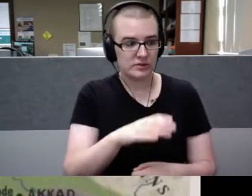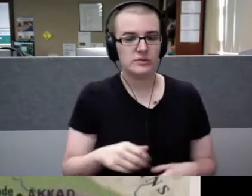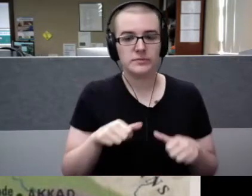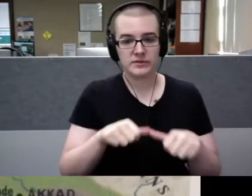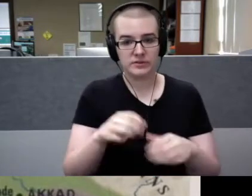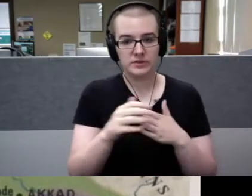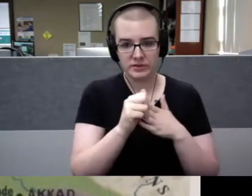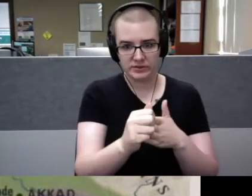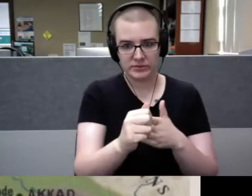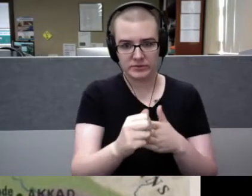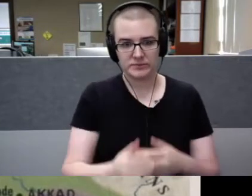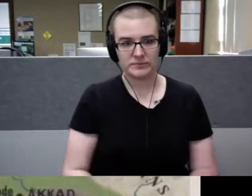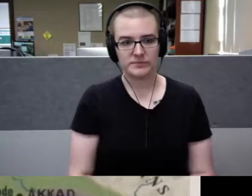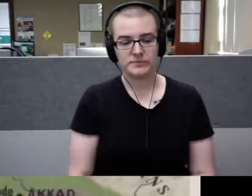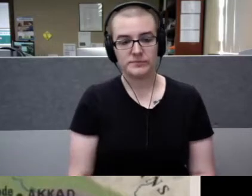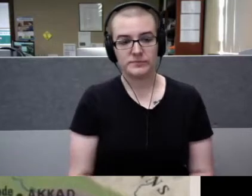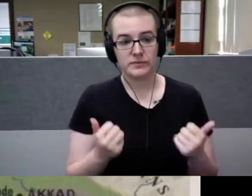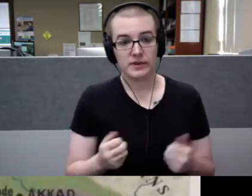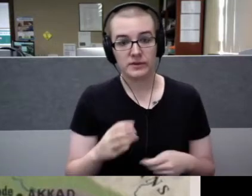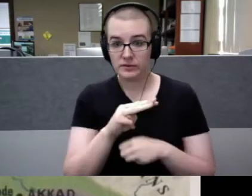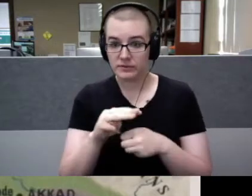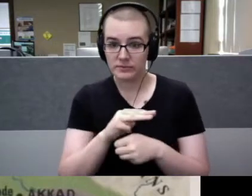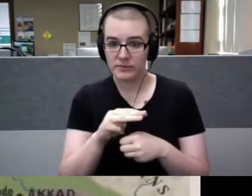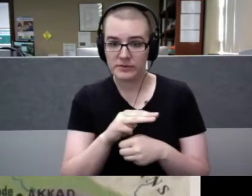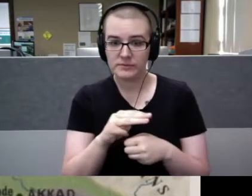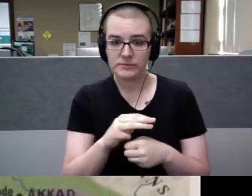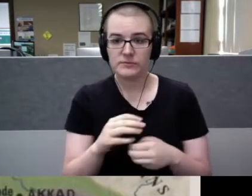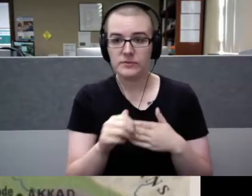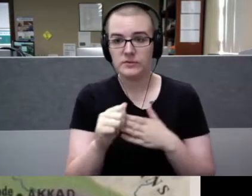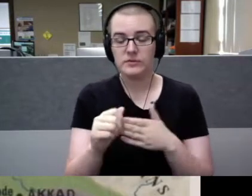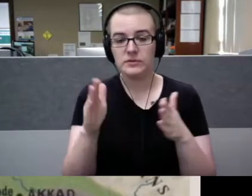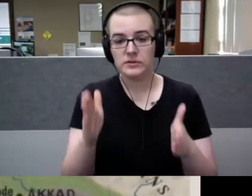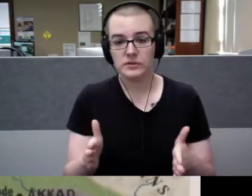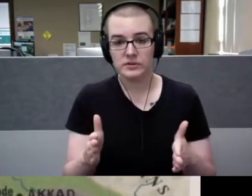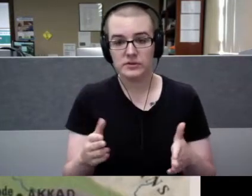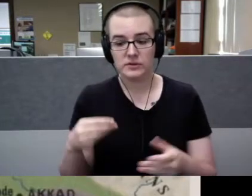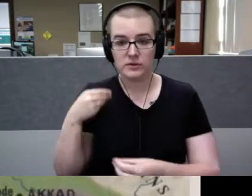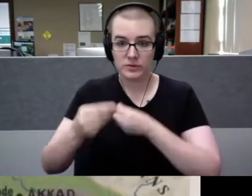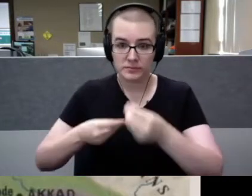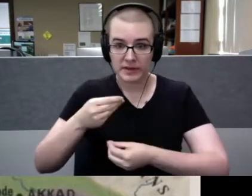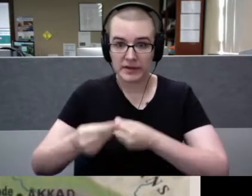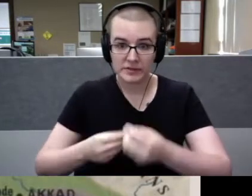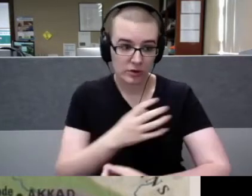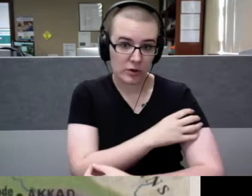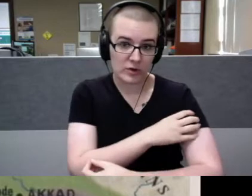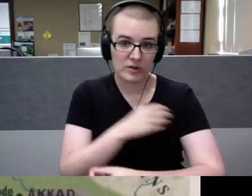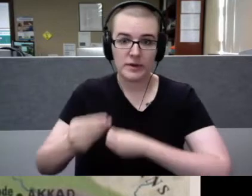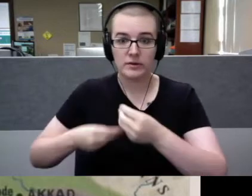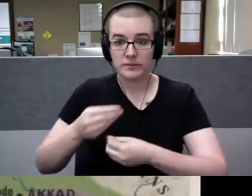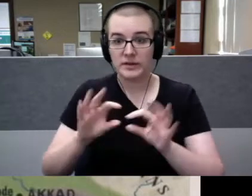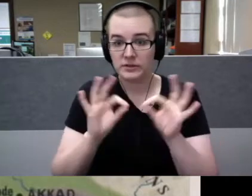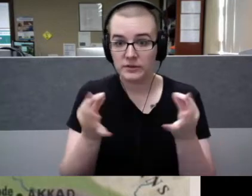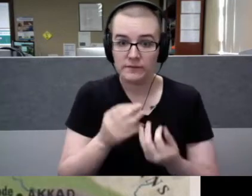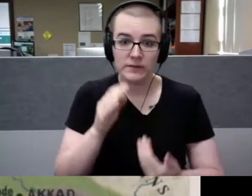Now, in Mesopotamia, we would have these leaders that are going to pass on power to their sons. They're going to pass